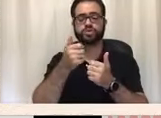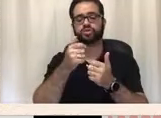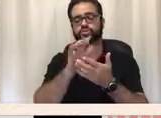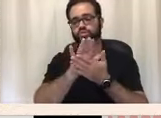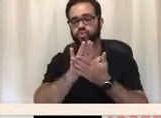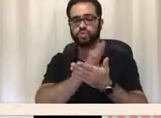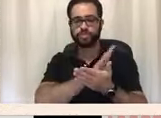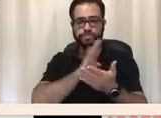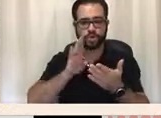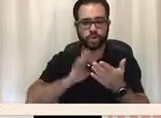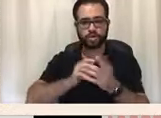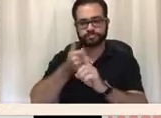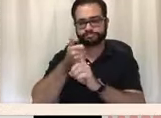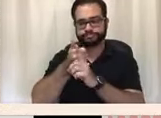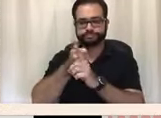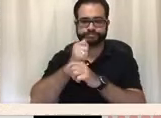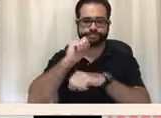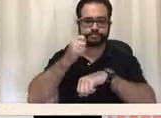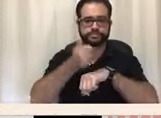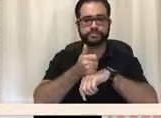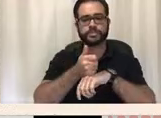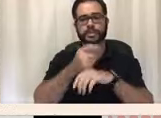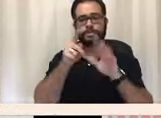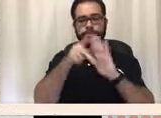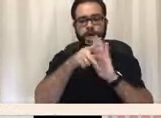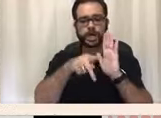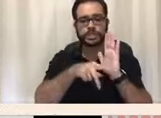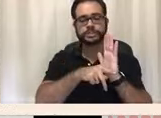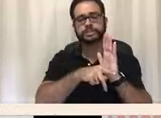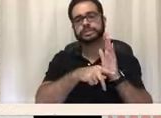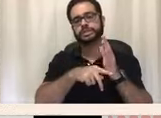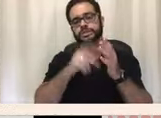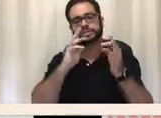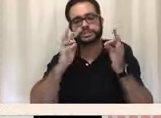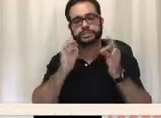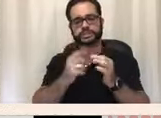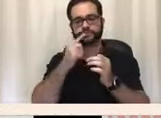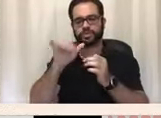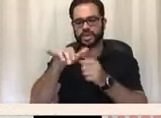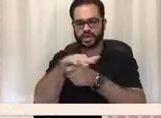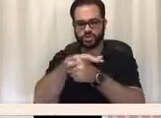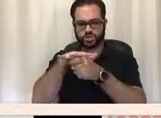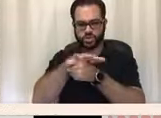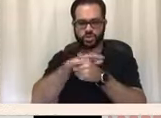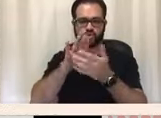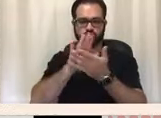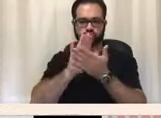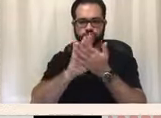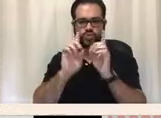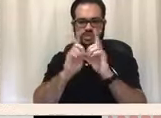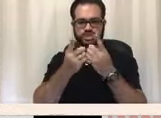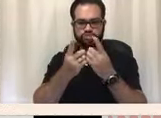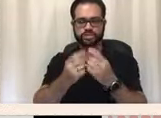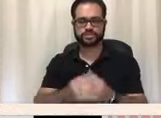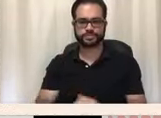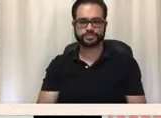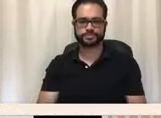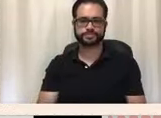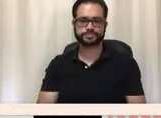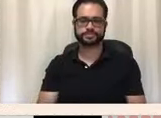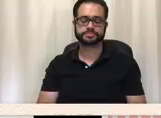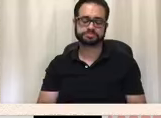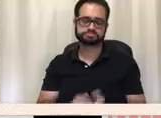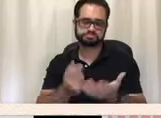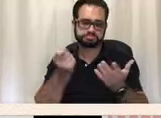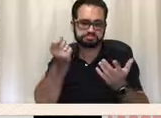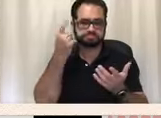making policies and procedures and decisions for that local school district. Which it makes sense if you really